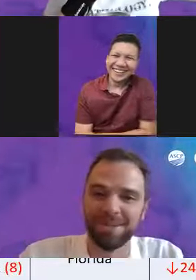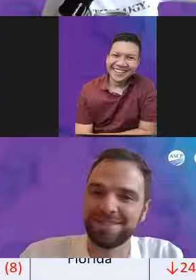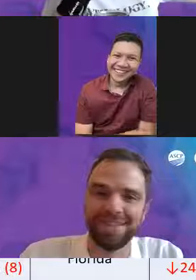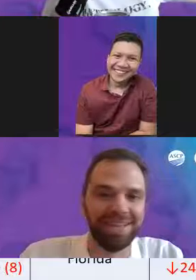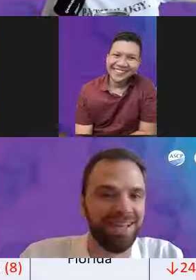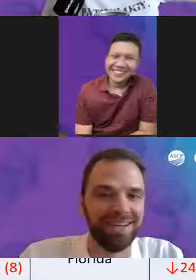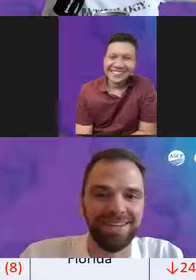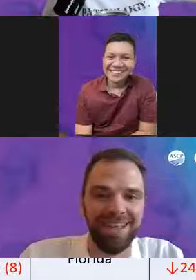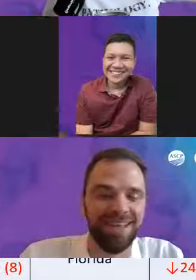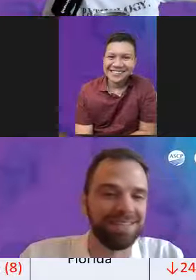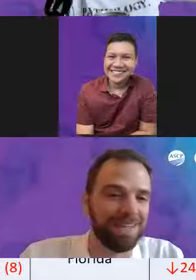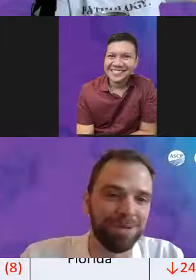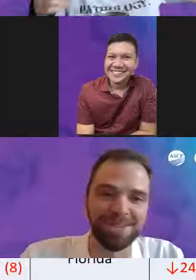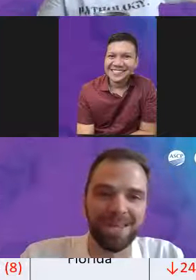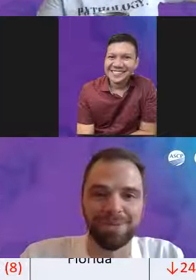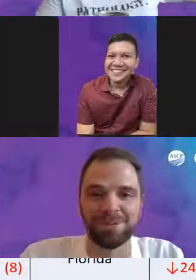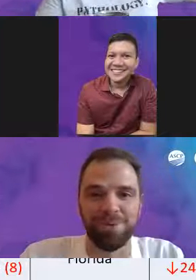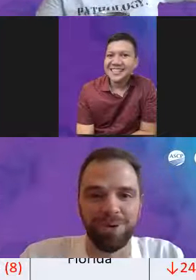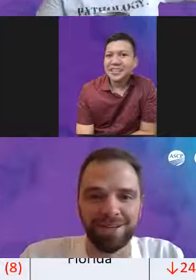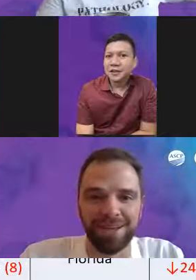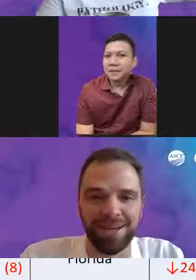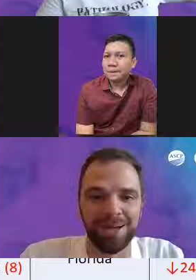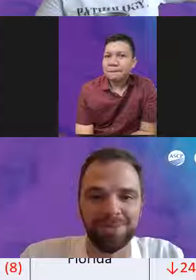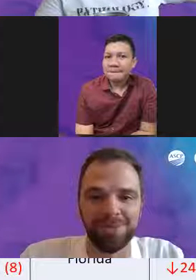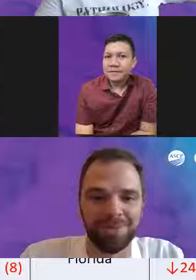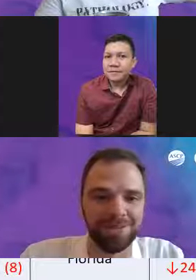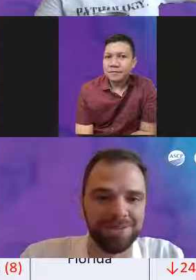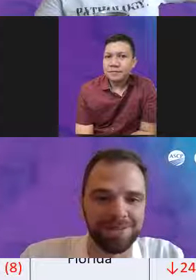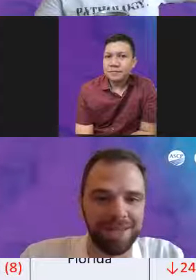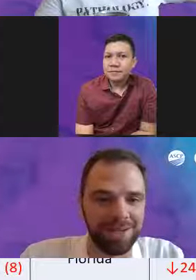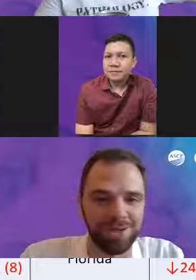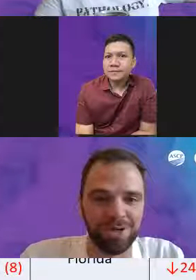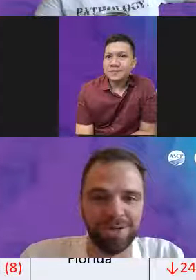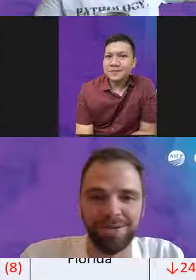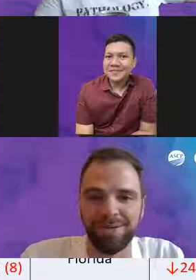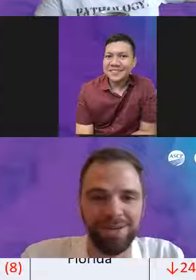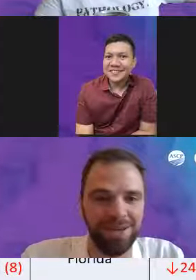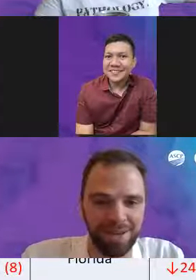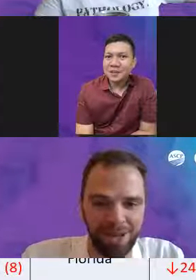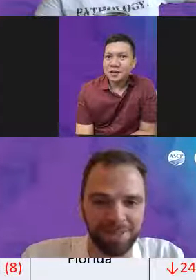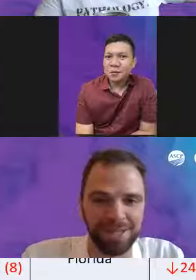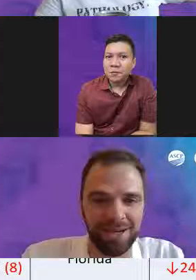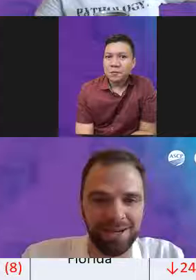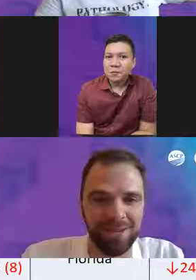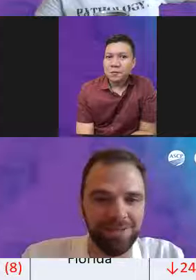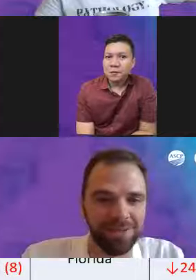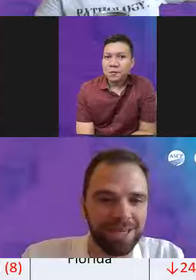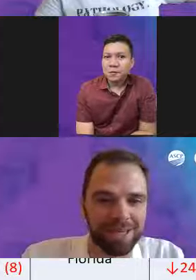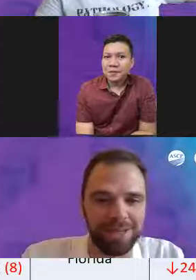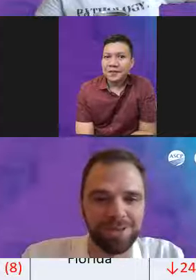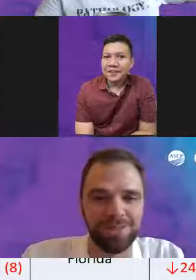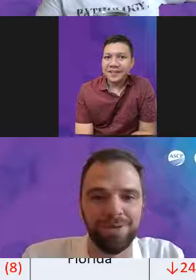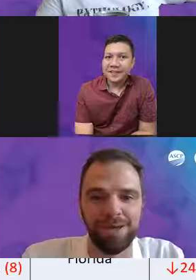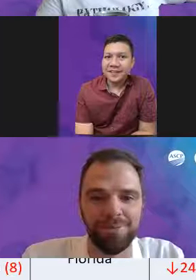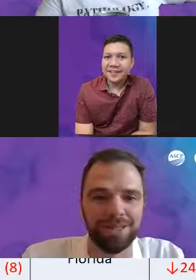So it's anybody's game at this point. The standings are going up and down, and even look